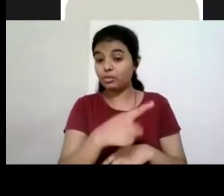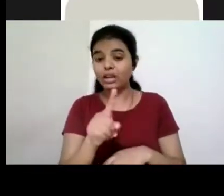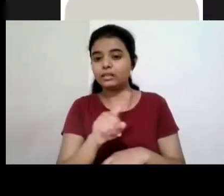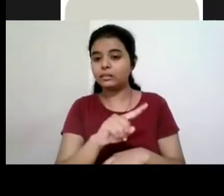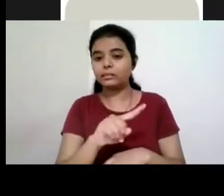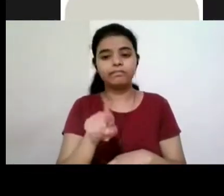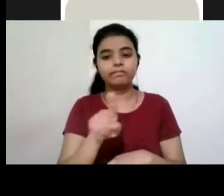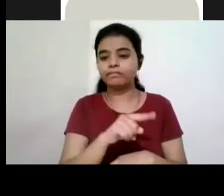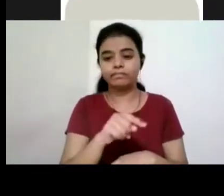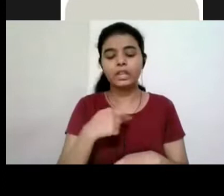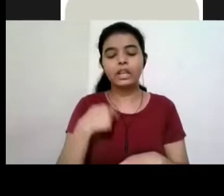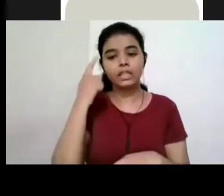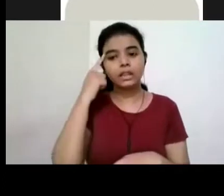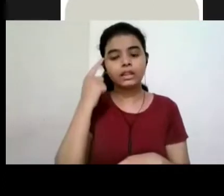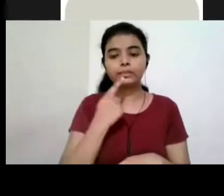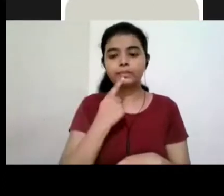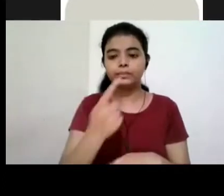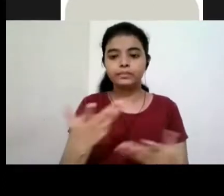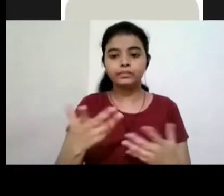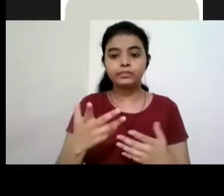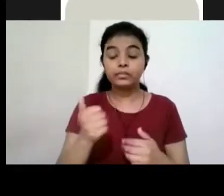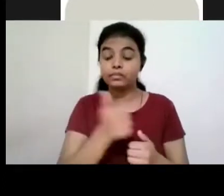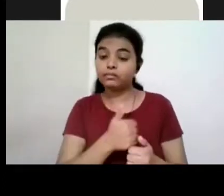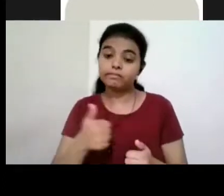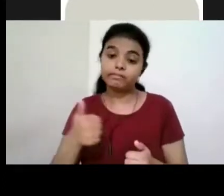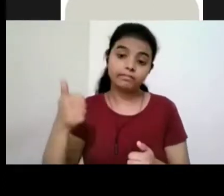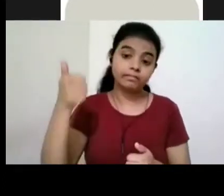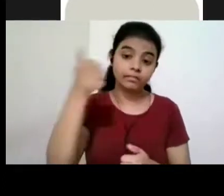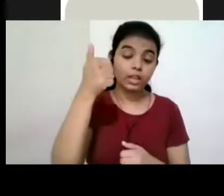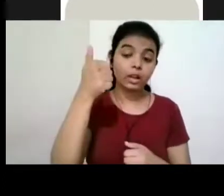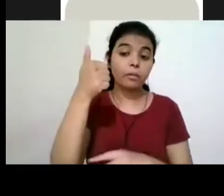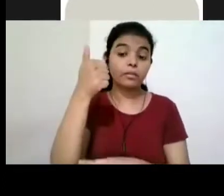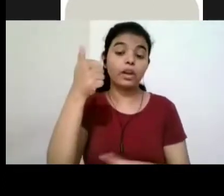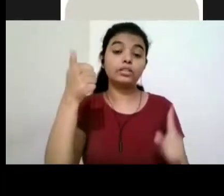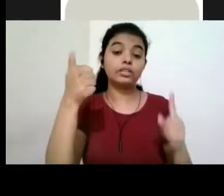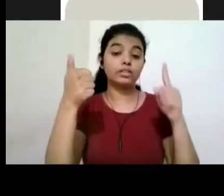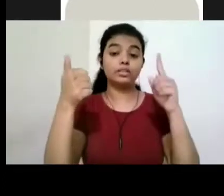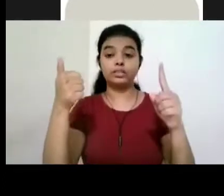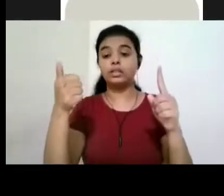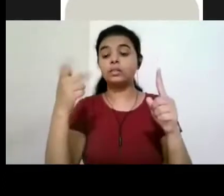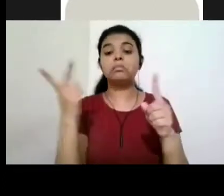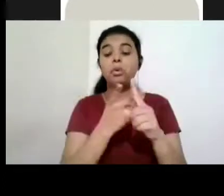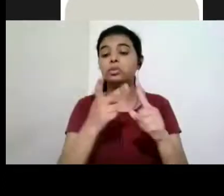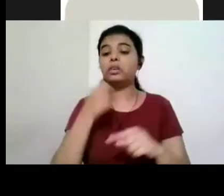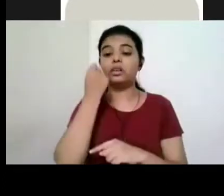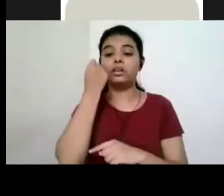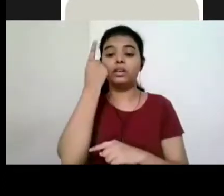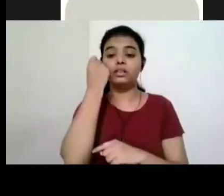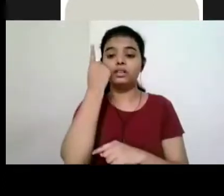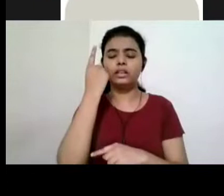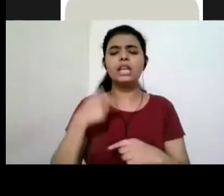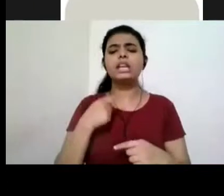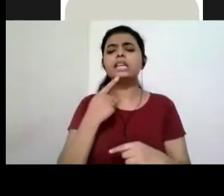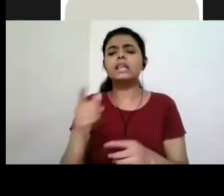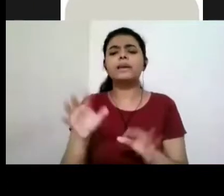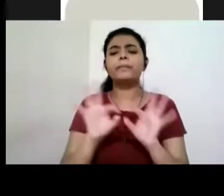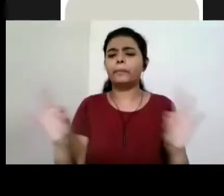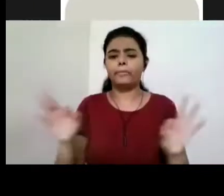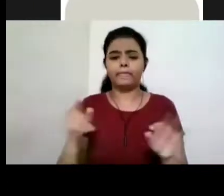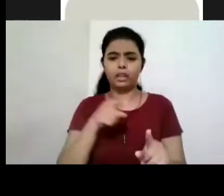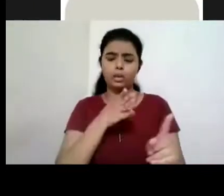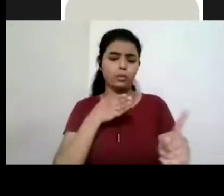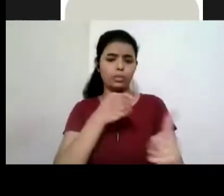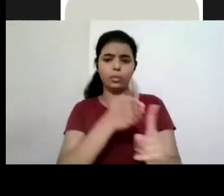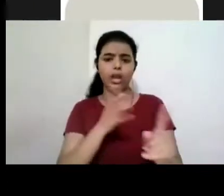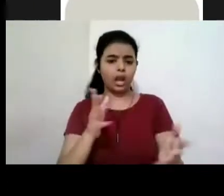are asserting is that both superiority and singularity of understanding. So you're basically saying is that, see, this is the way in